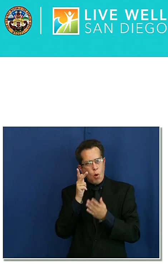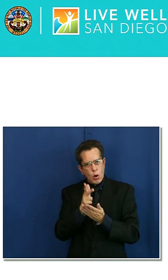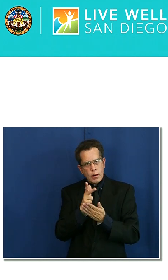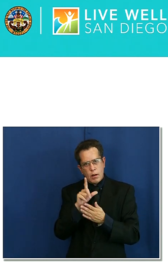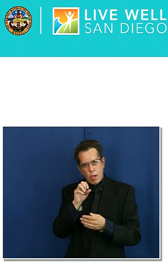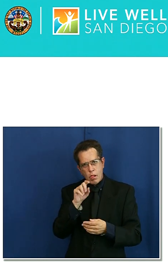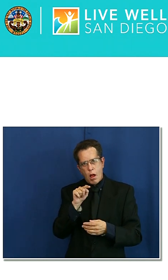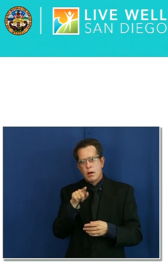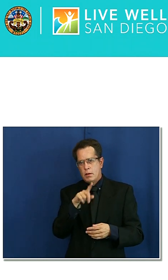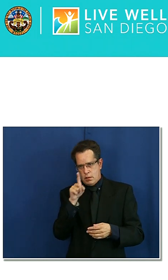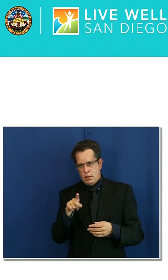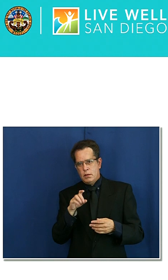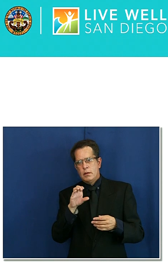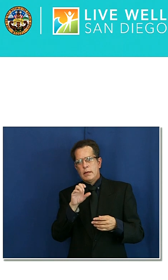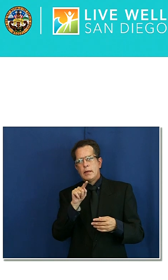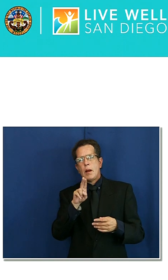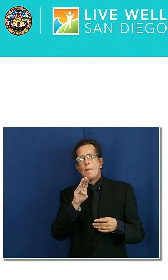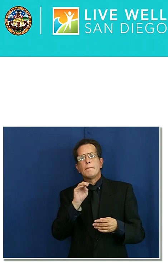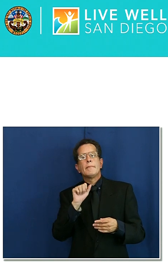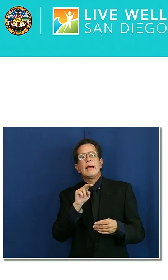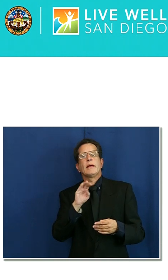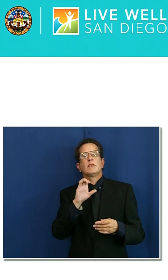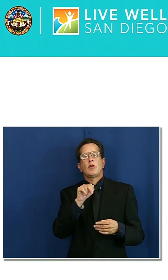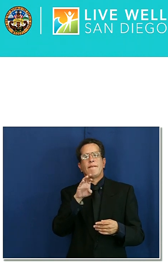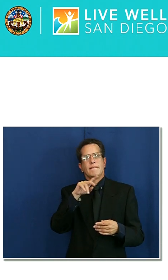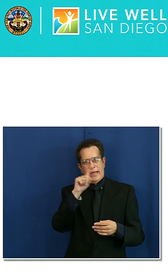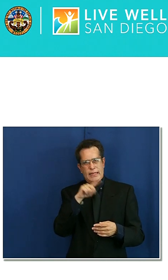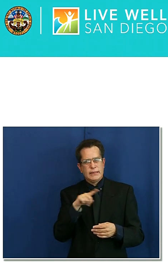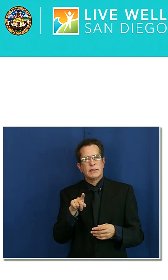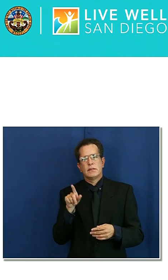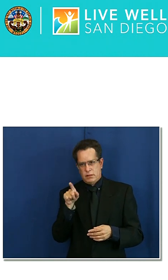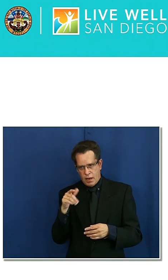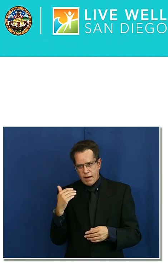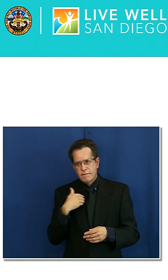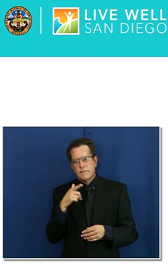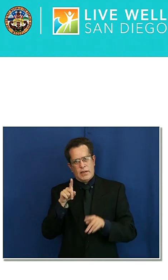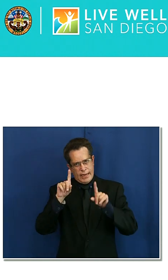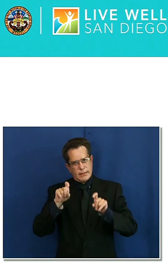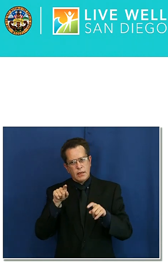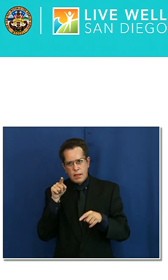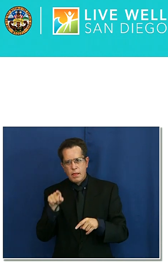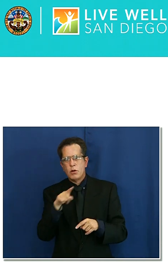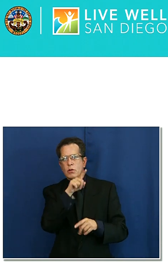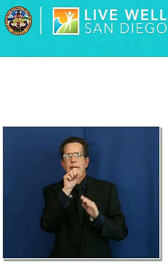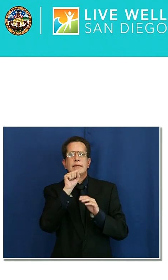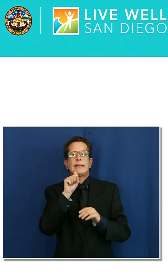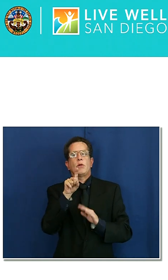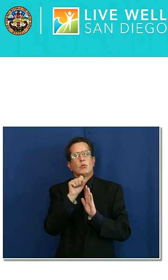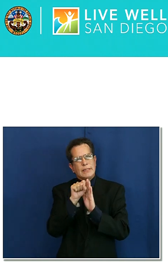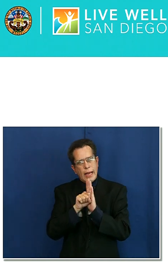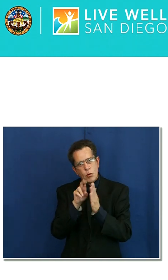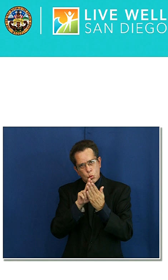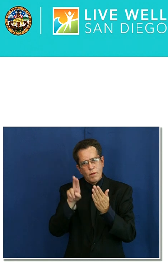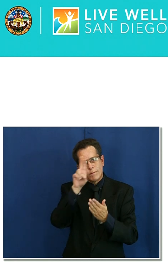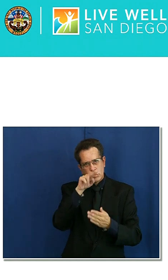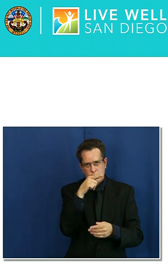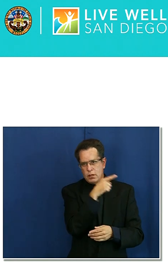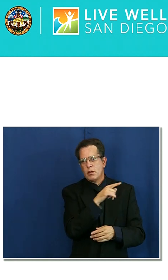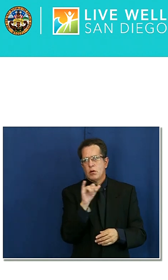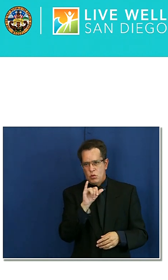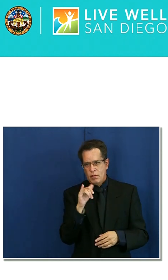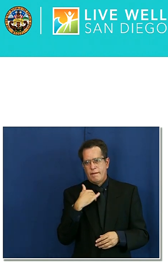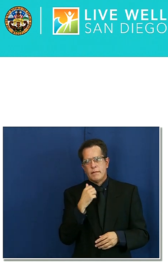one in the Central Tubman Chavez Community Center, one in the East San Diego State University parking lot,